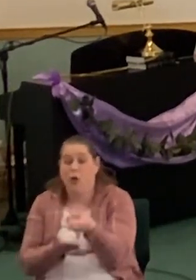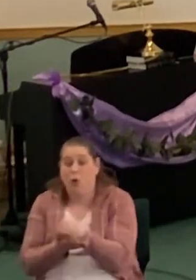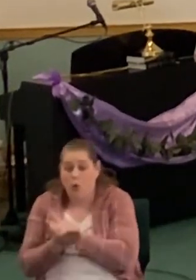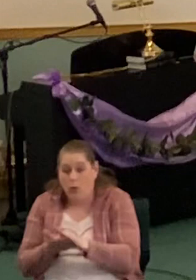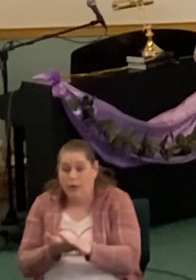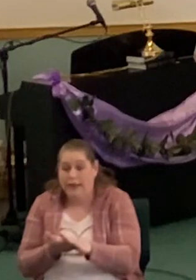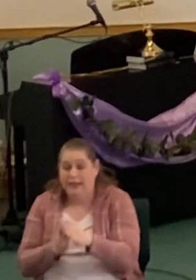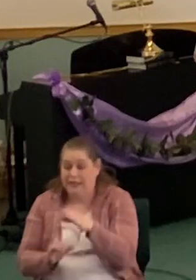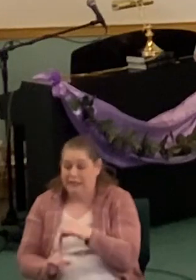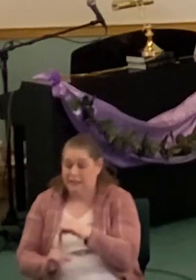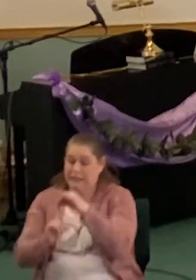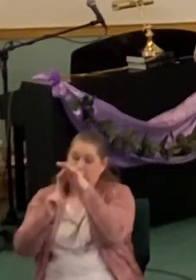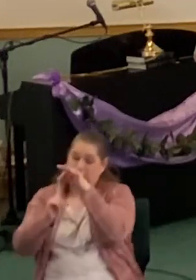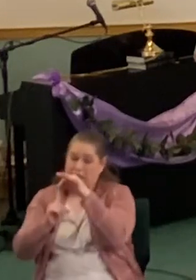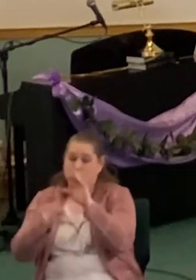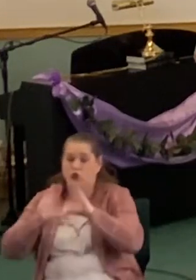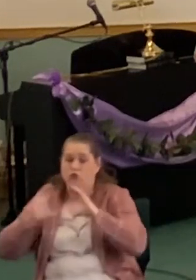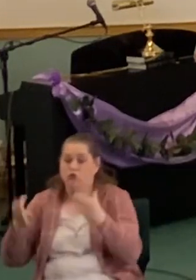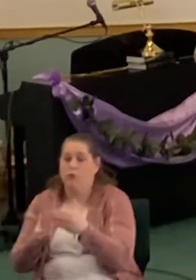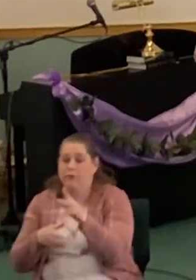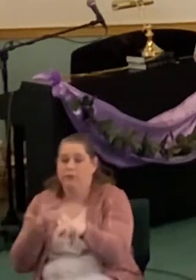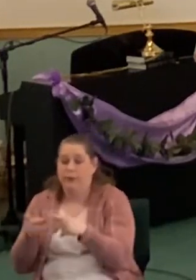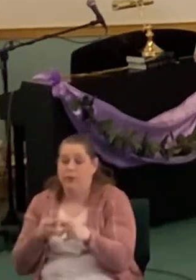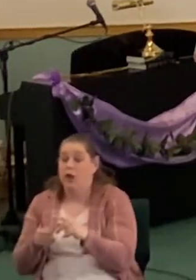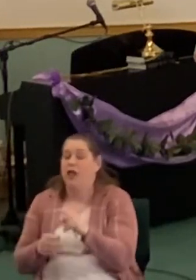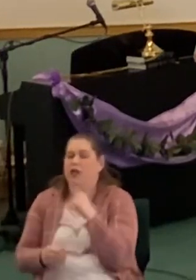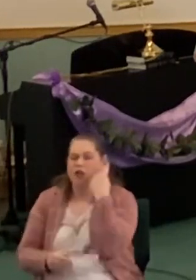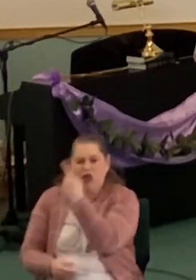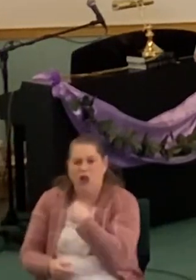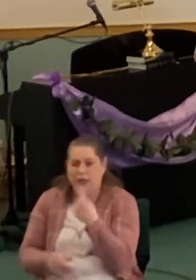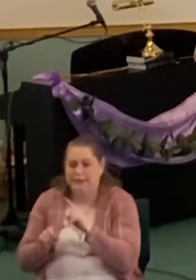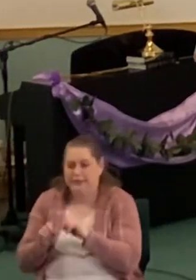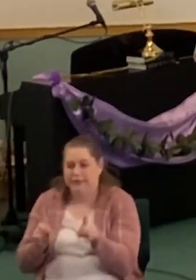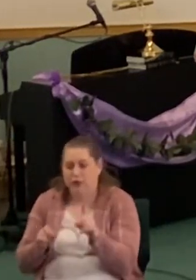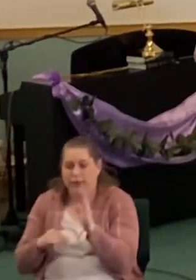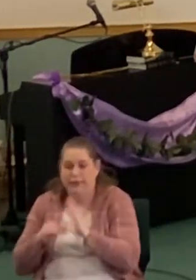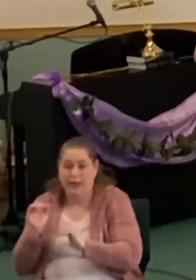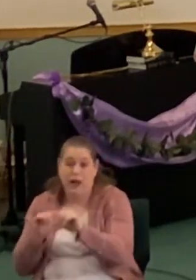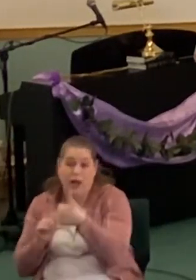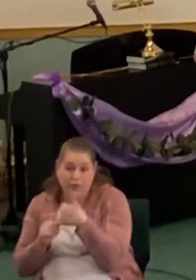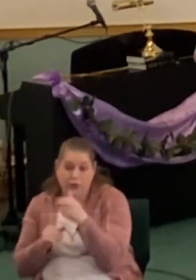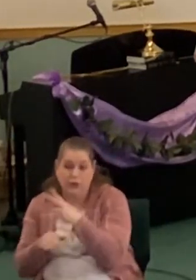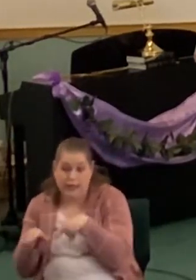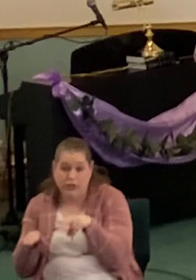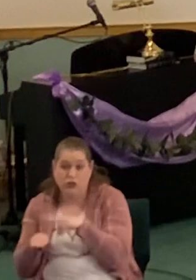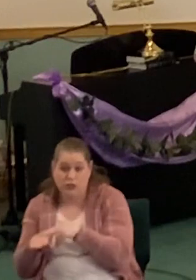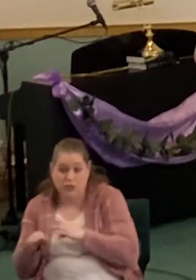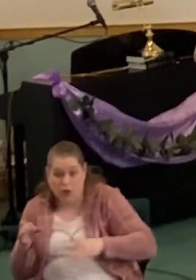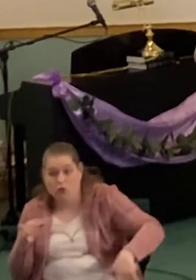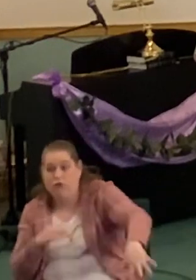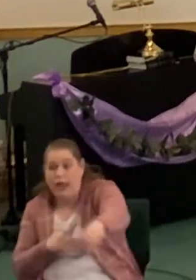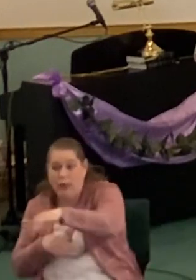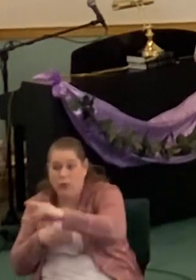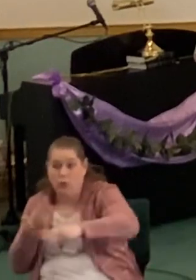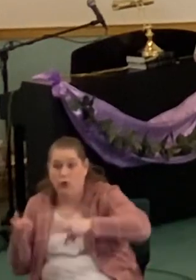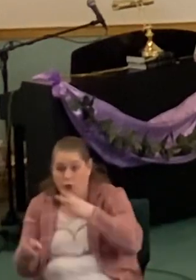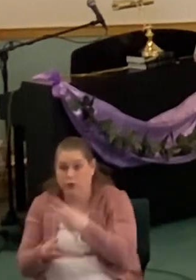unique, distinct group of people that you will look different than all the other nations around the world.